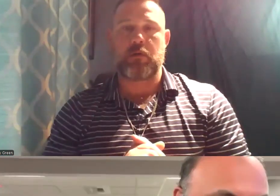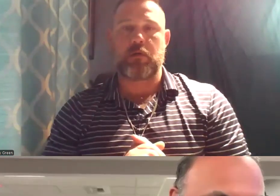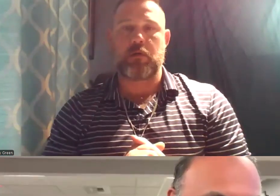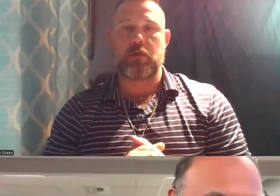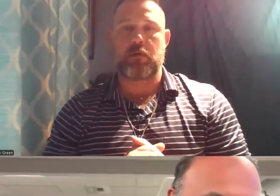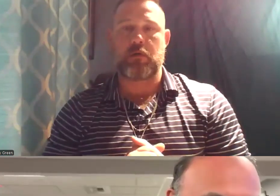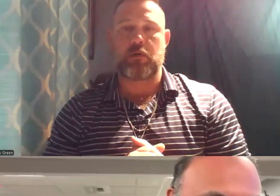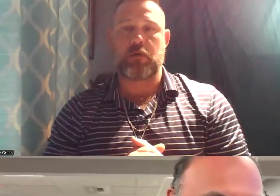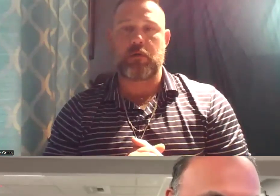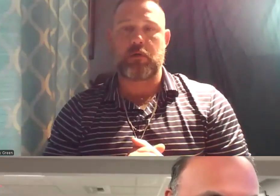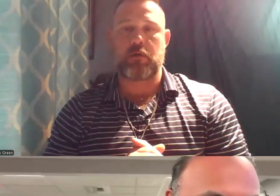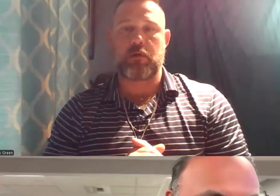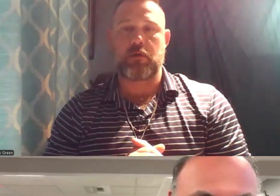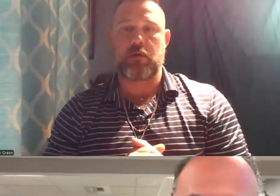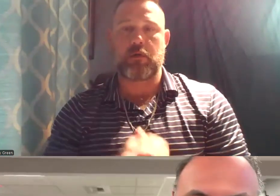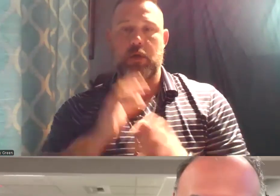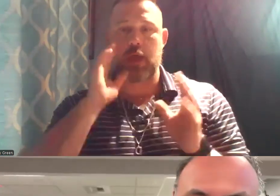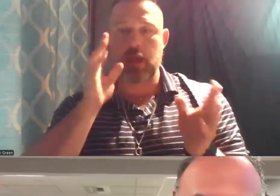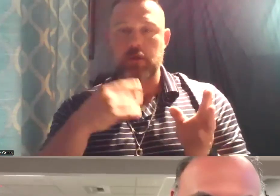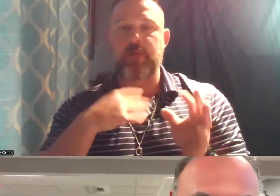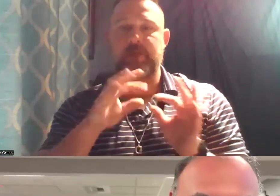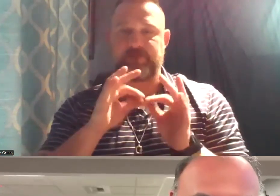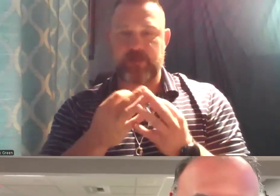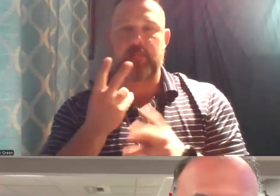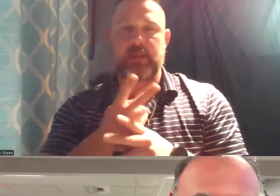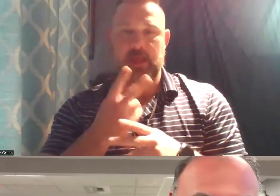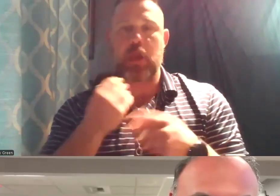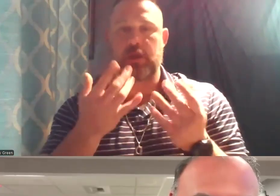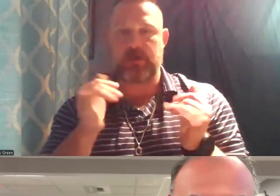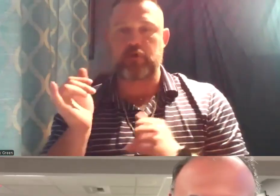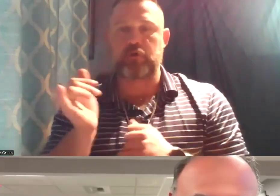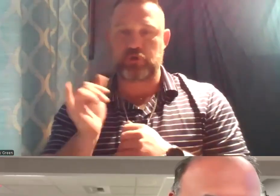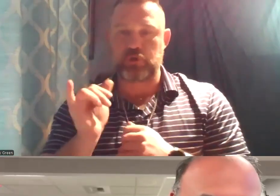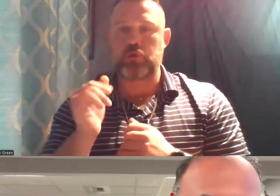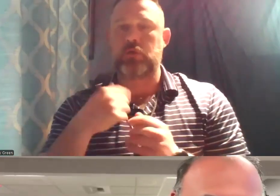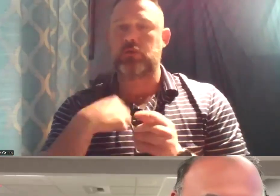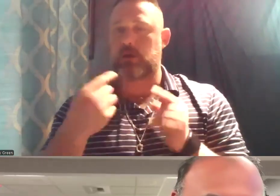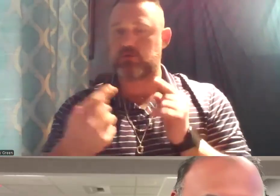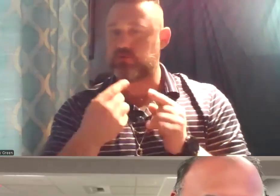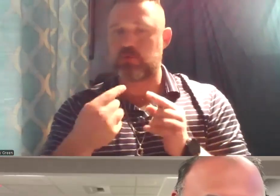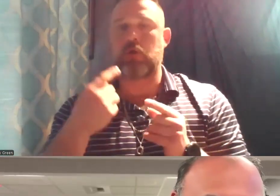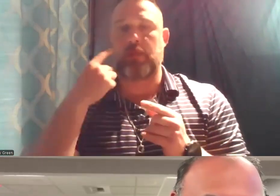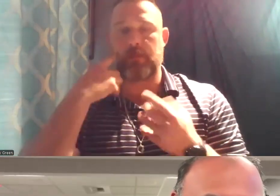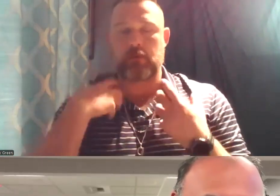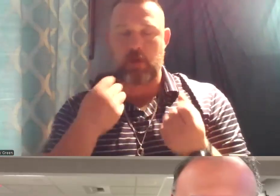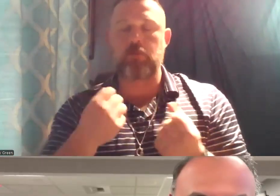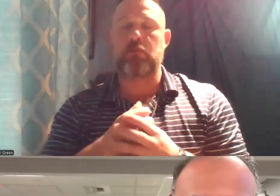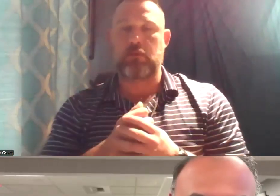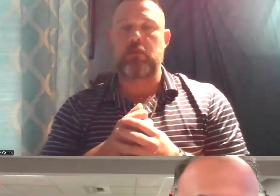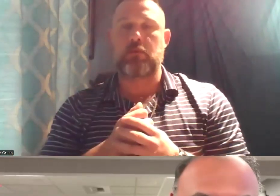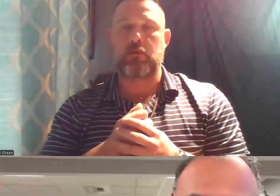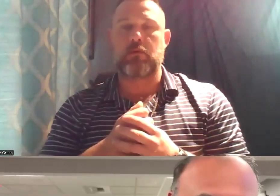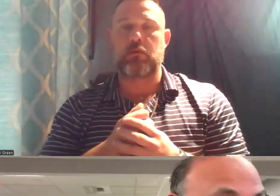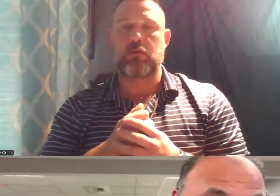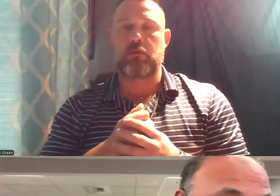Hi, I'm a family caregiver too, and I struggle with mental health. And I just want to